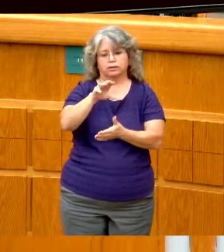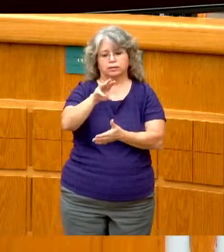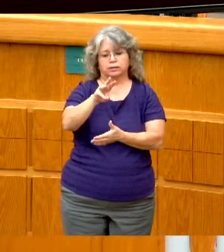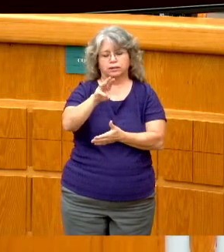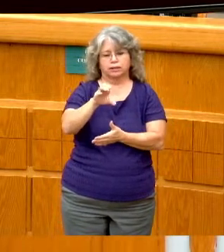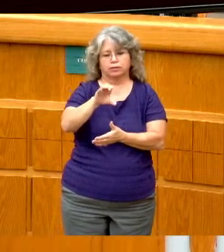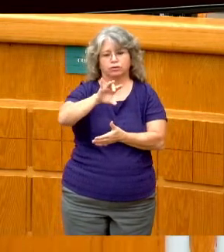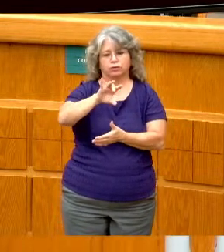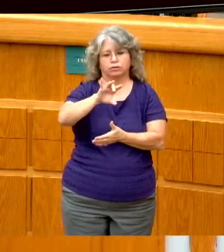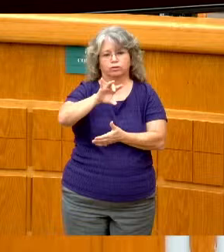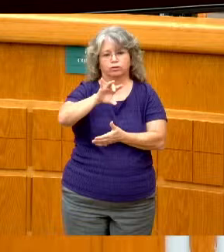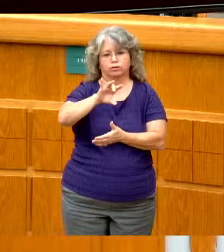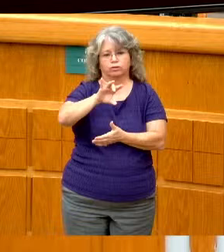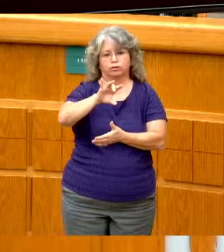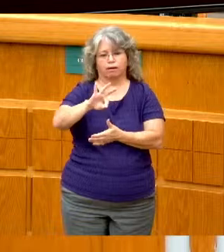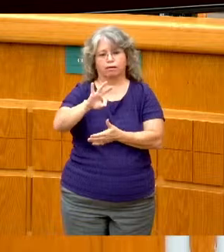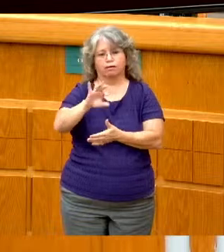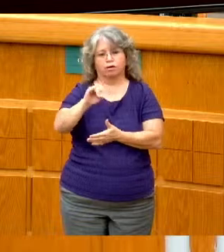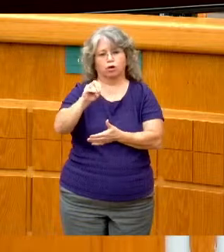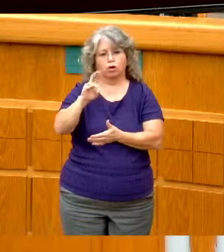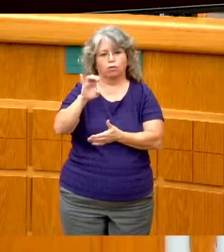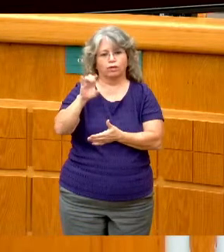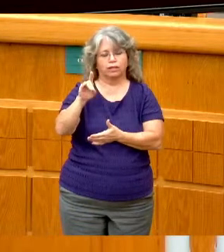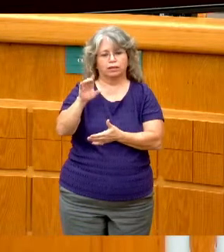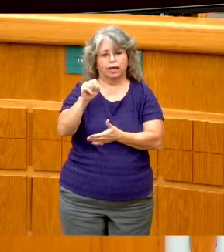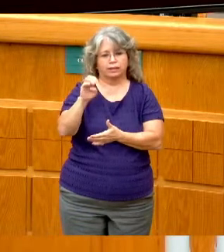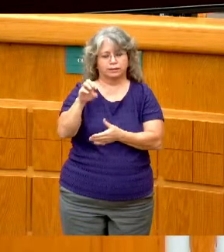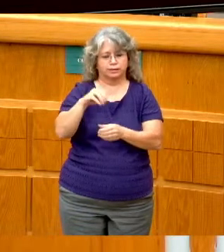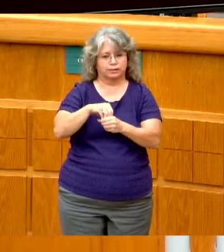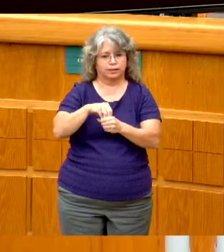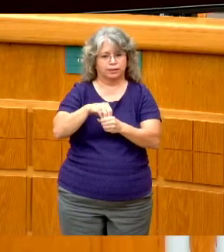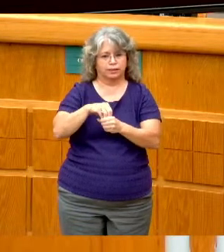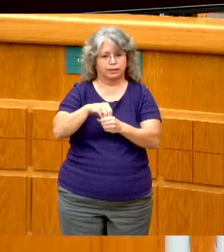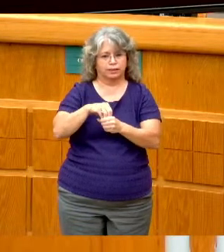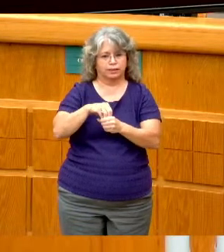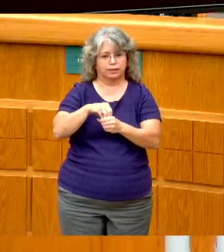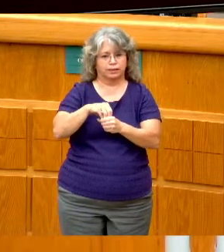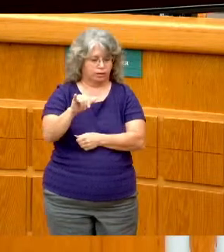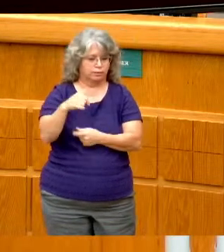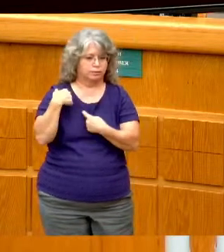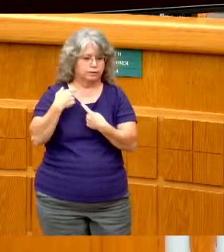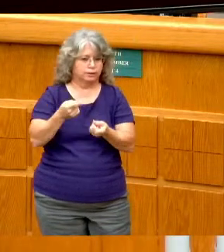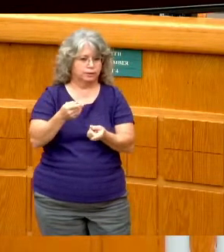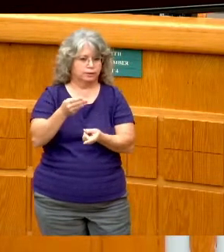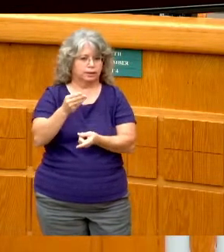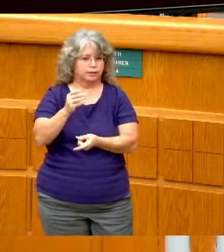40,689 COVID-19 cases in Oasis County since March of last year.